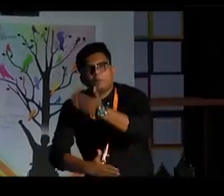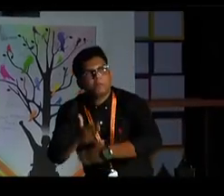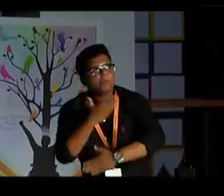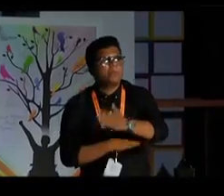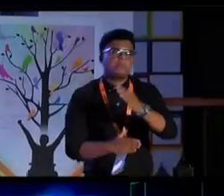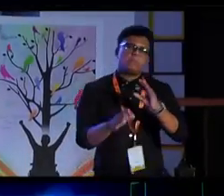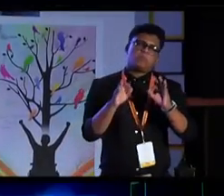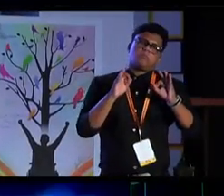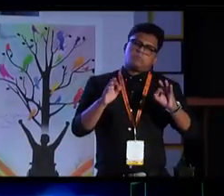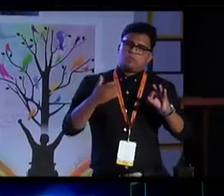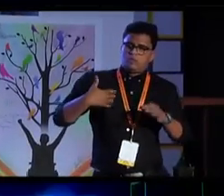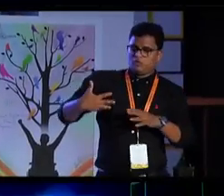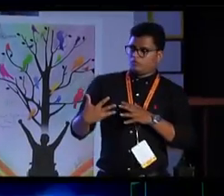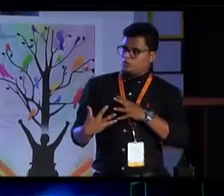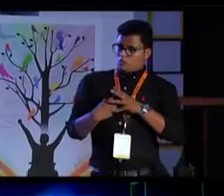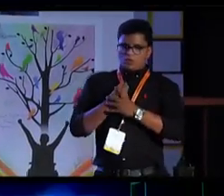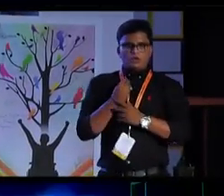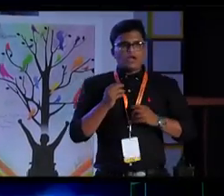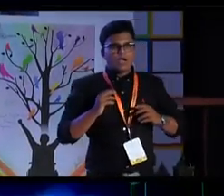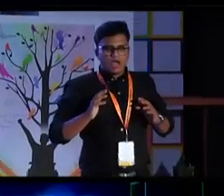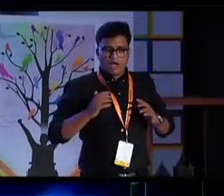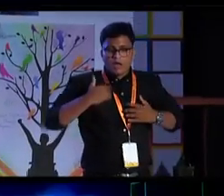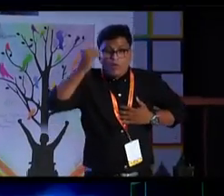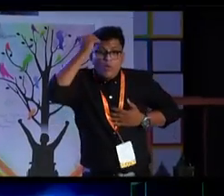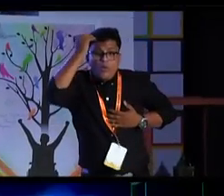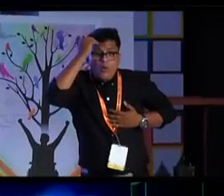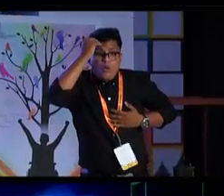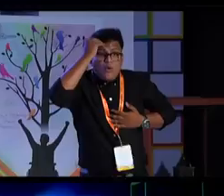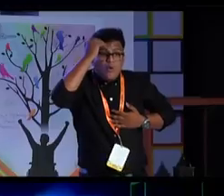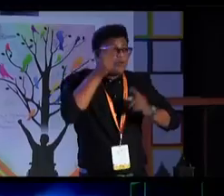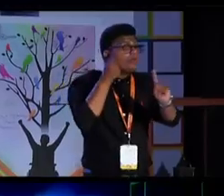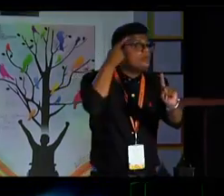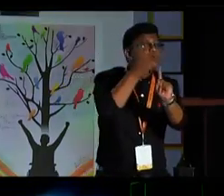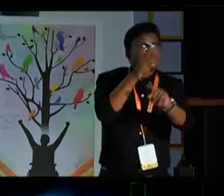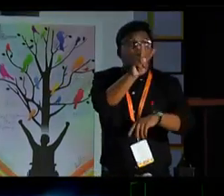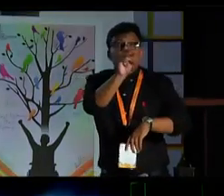we have sensitized hundreds of leaders with a goal of reaching